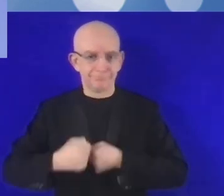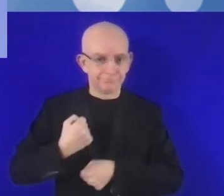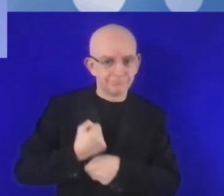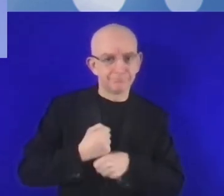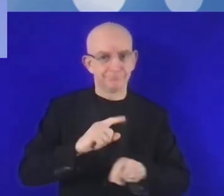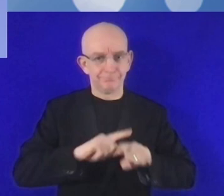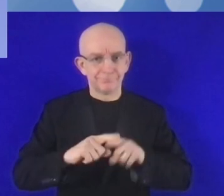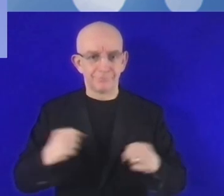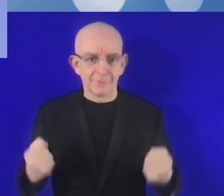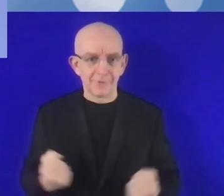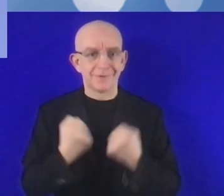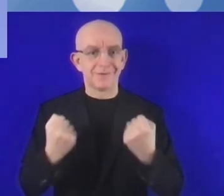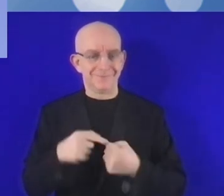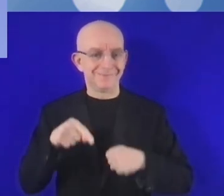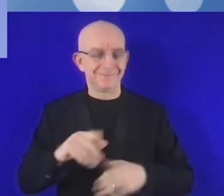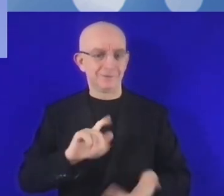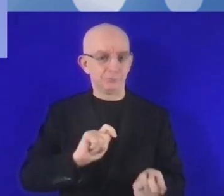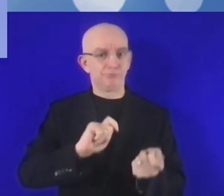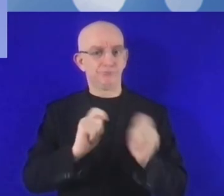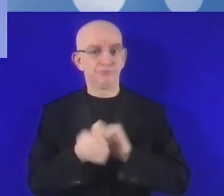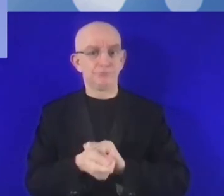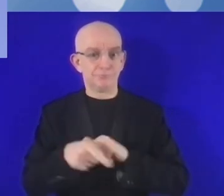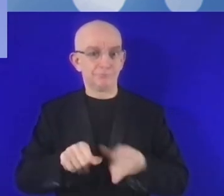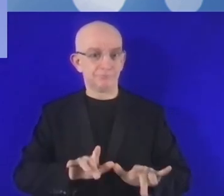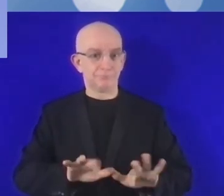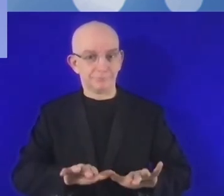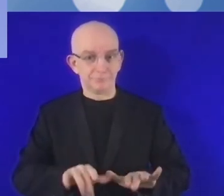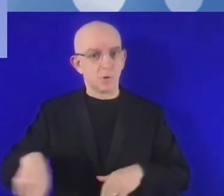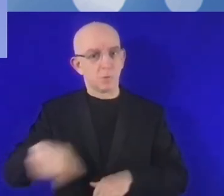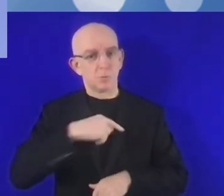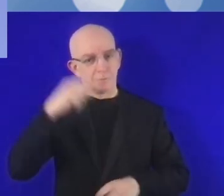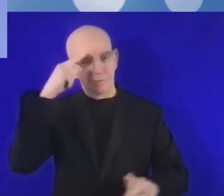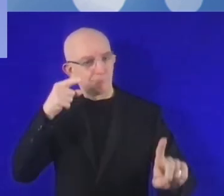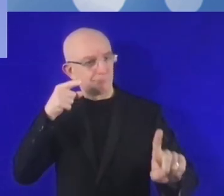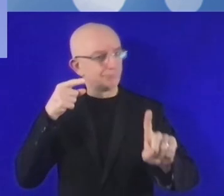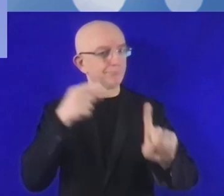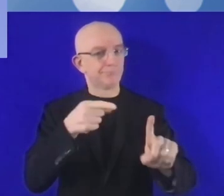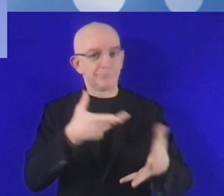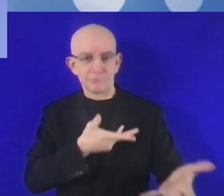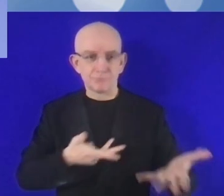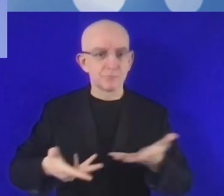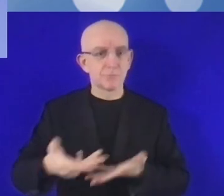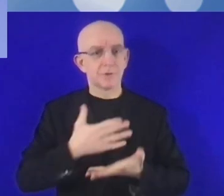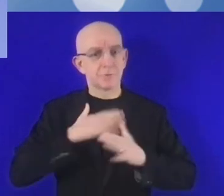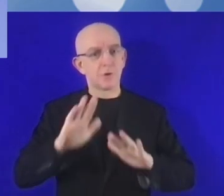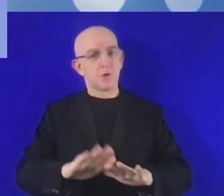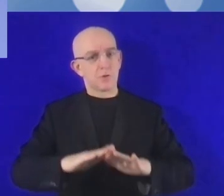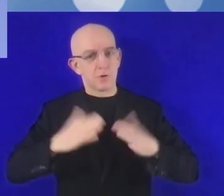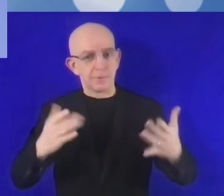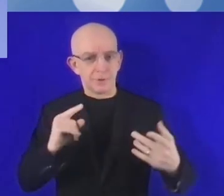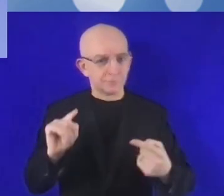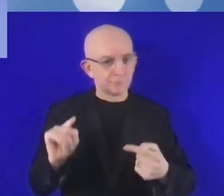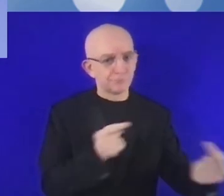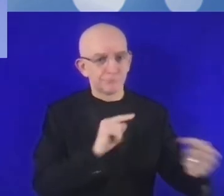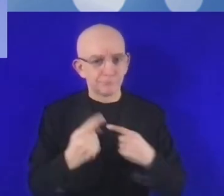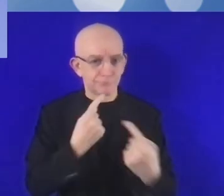real debate about the future of internet, because everyone can influence this debate and express their opinion.